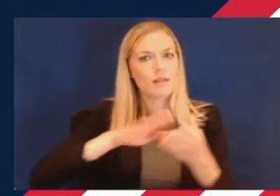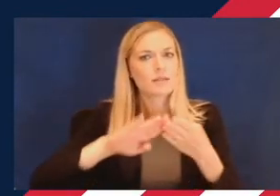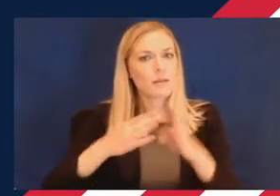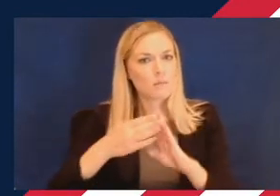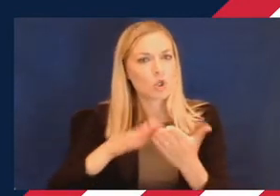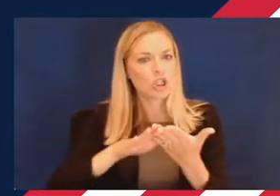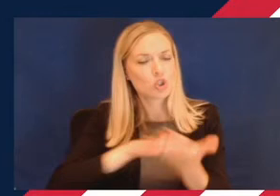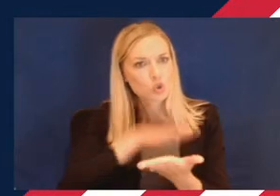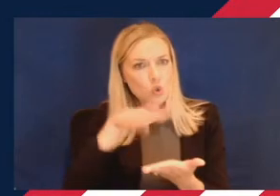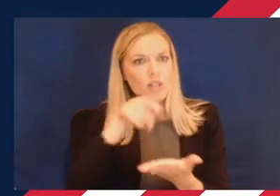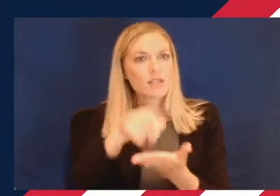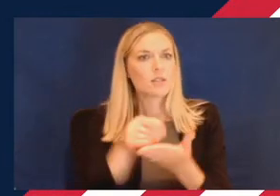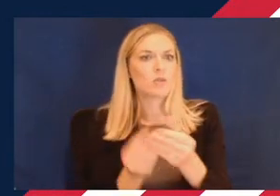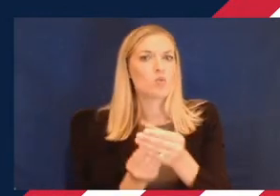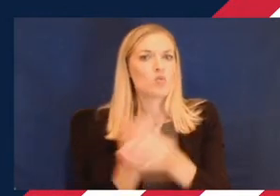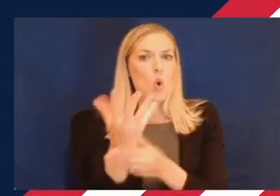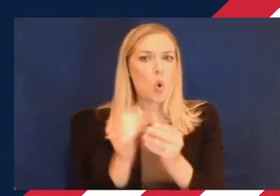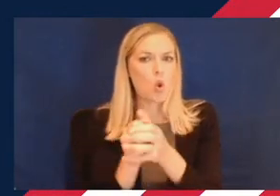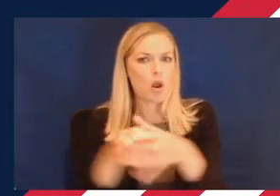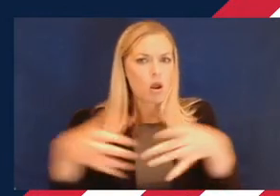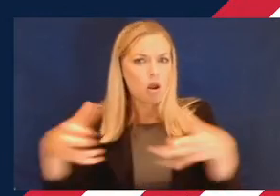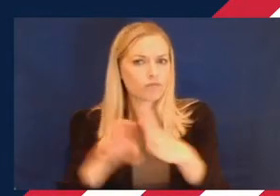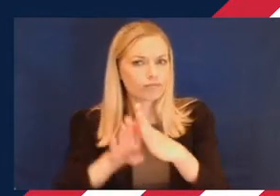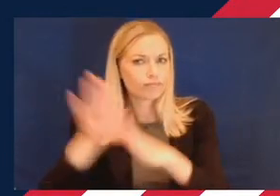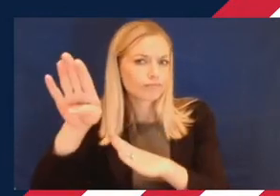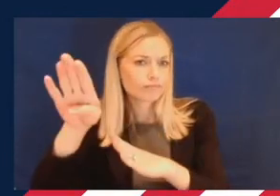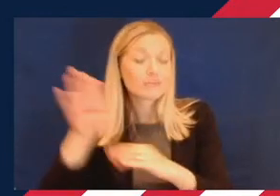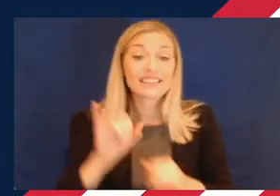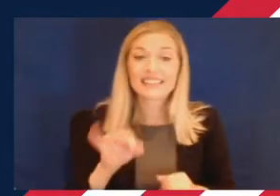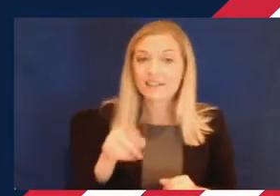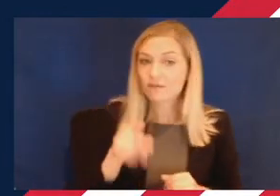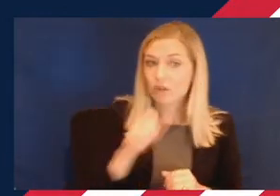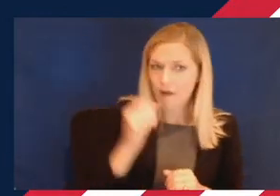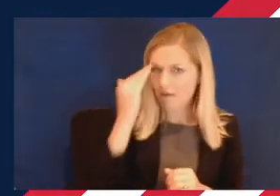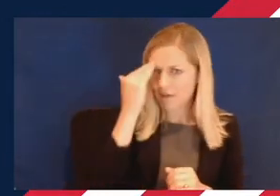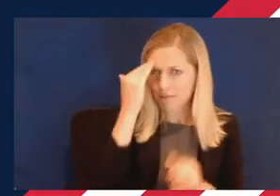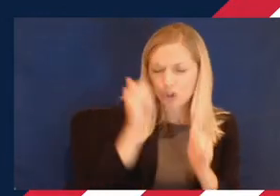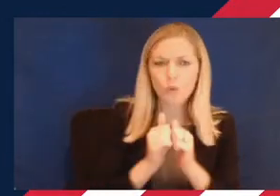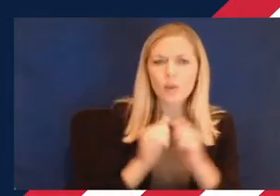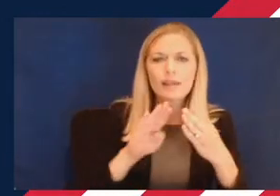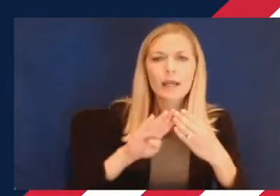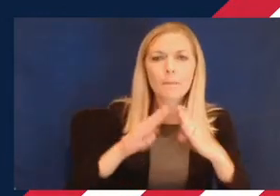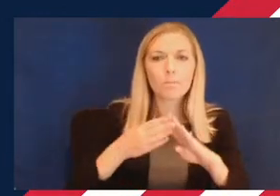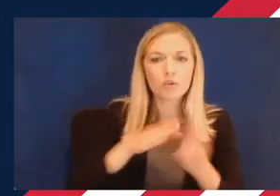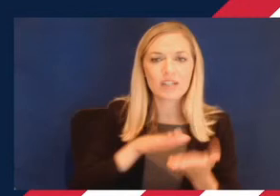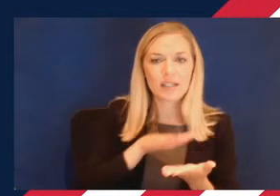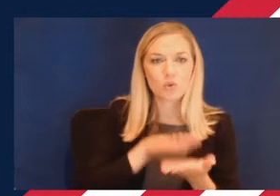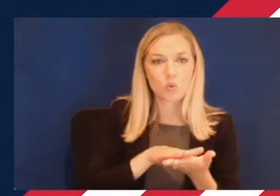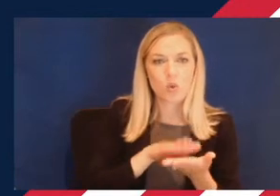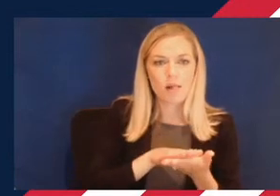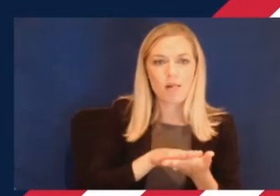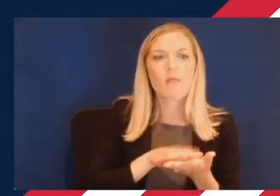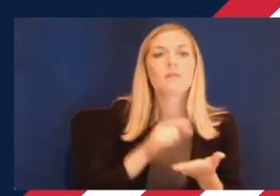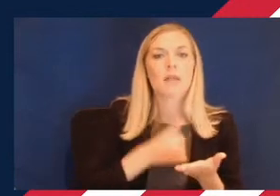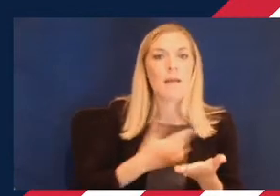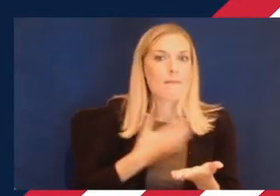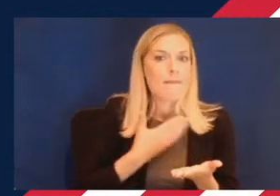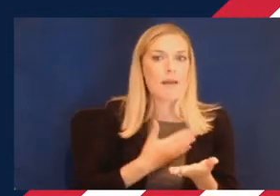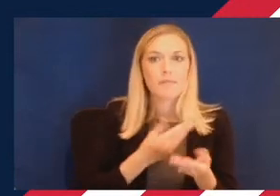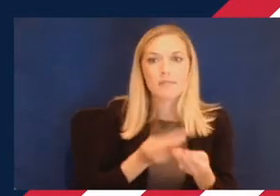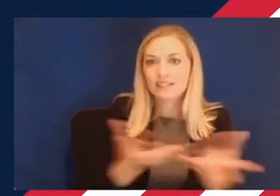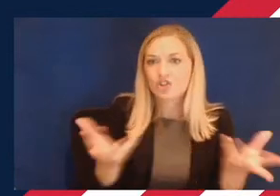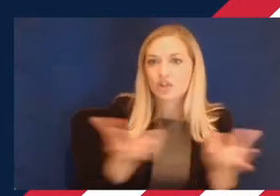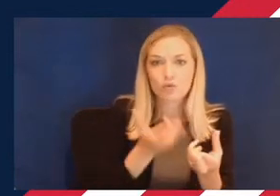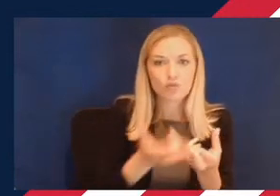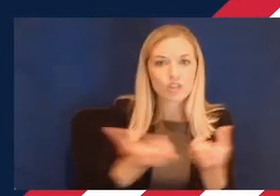you're unfamiliar with community schools, I would love to share resources to the folks that have brought this panel together. But